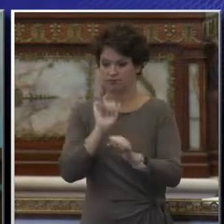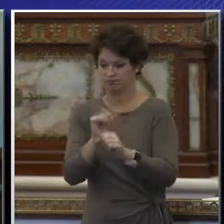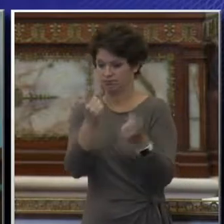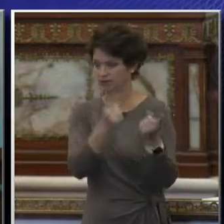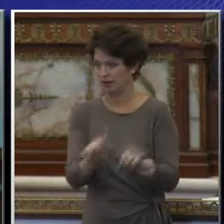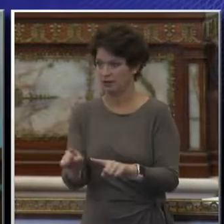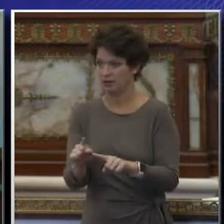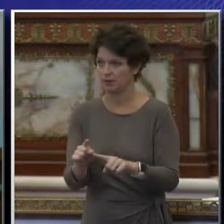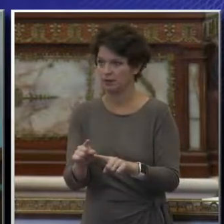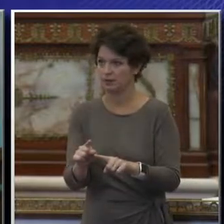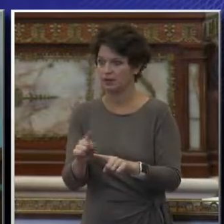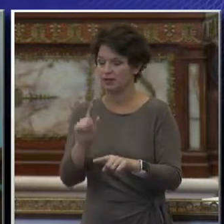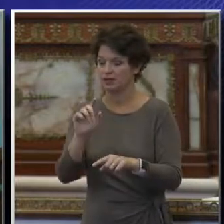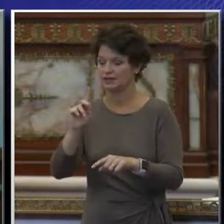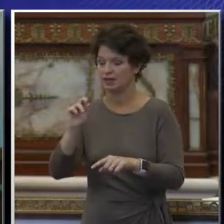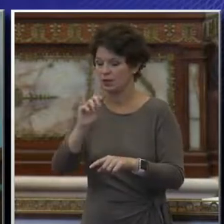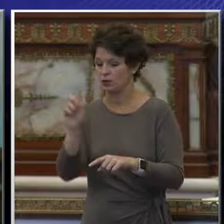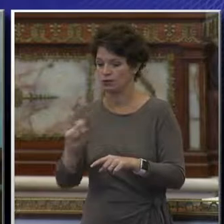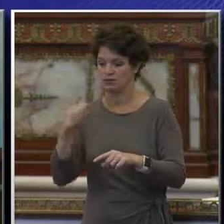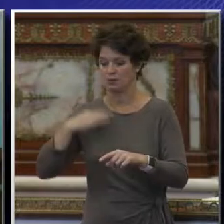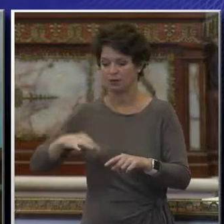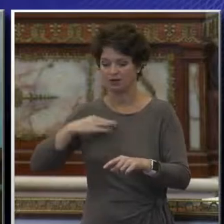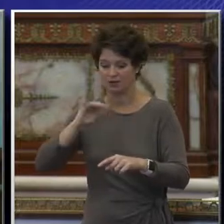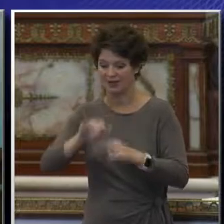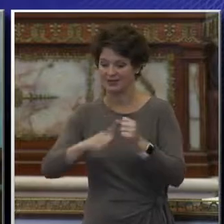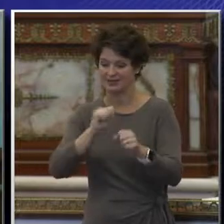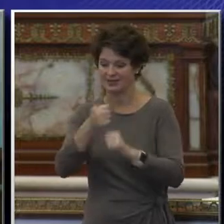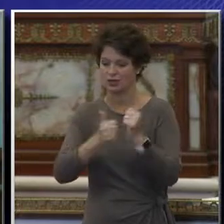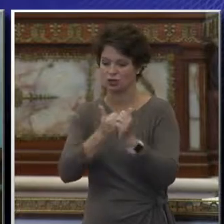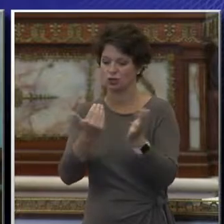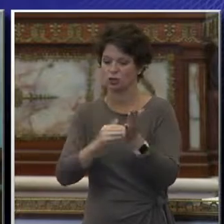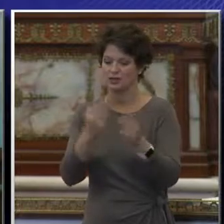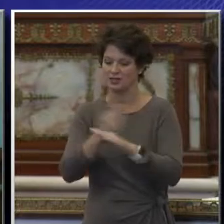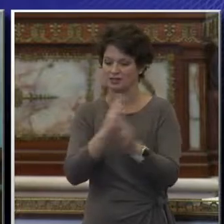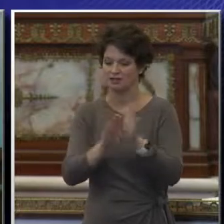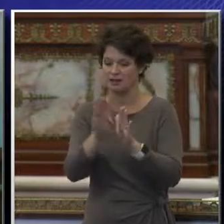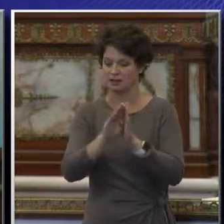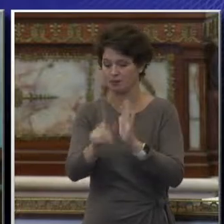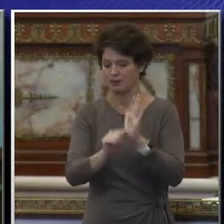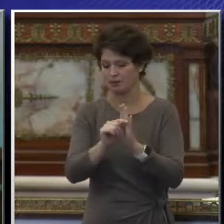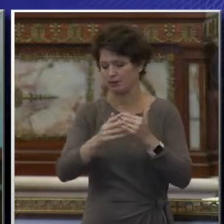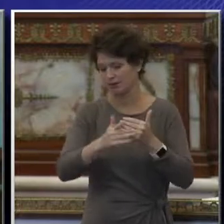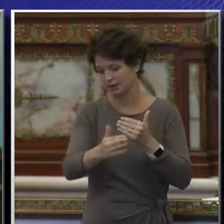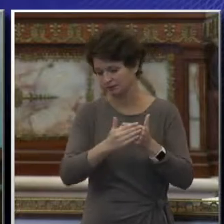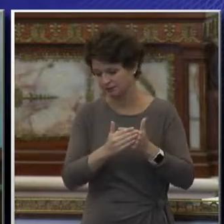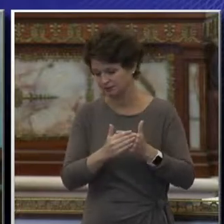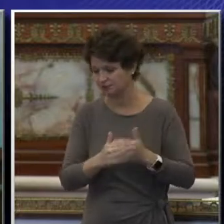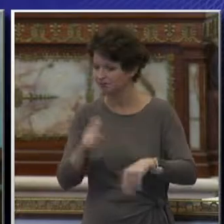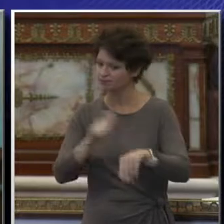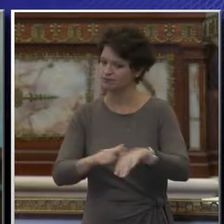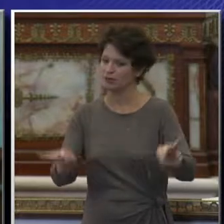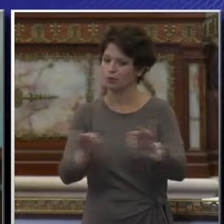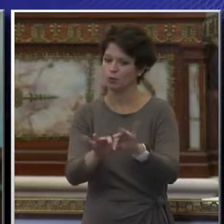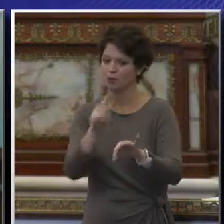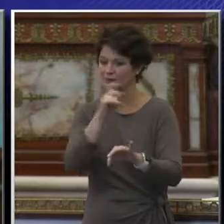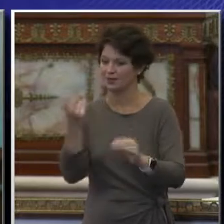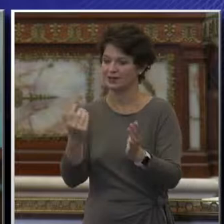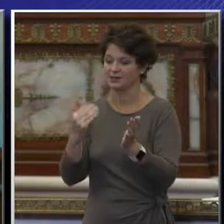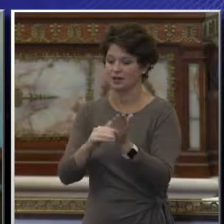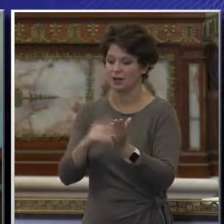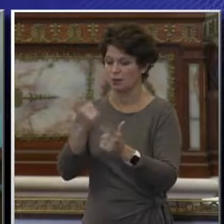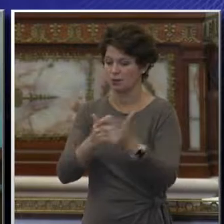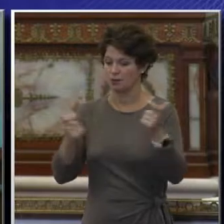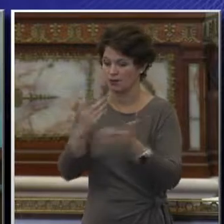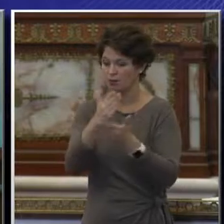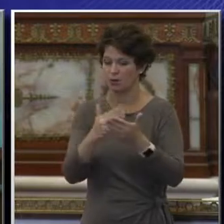extend the term of the KOZ benefits for this 10-year redevelopment period. Timing is critical since one significant portion